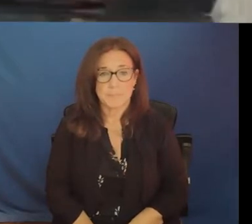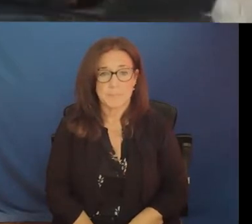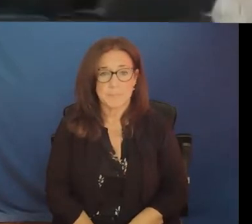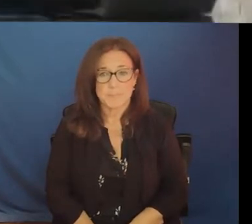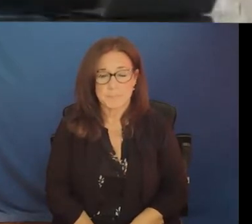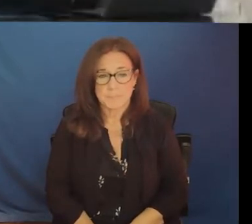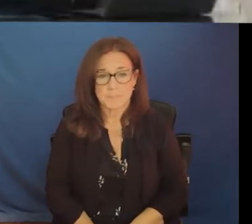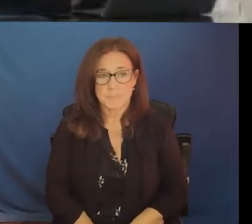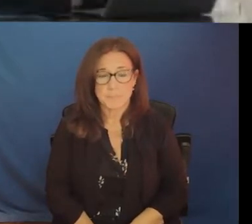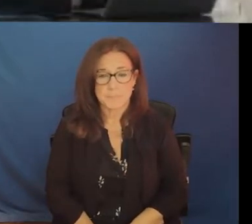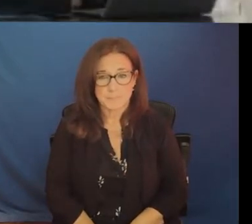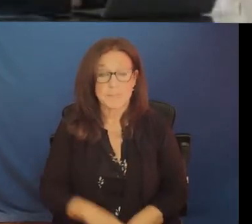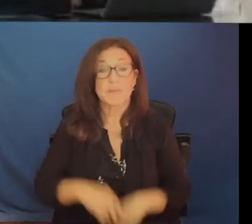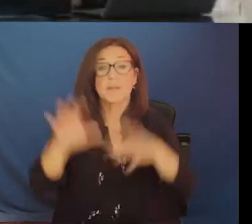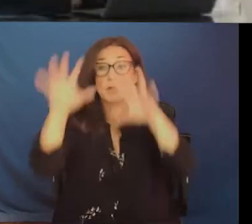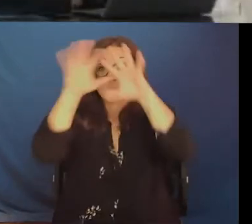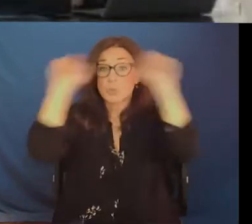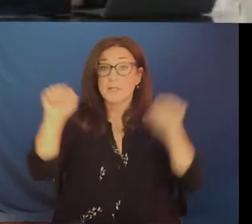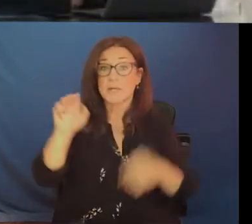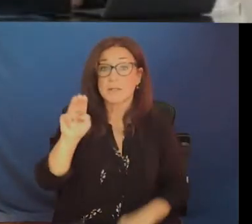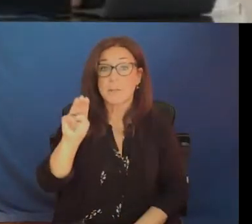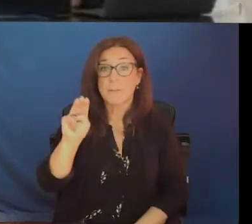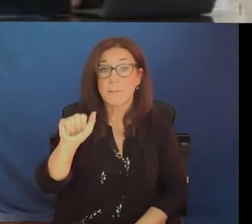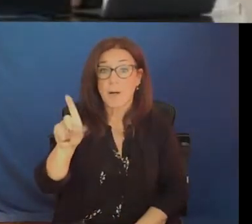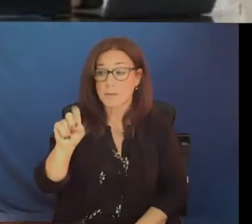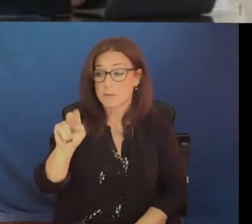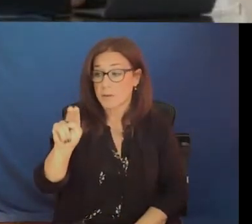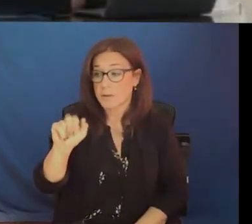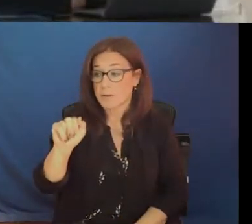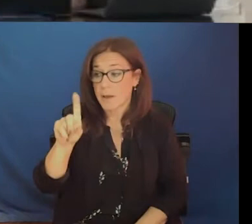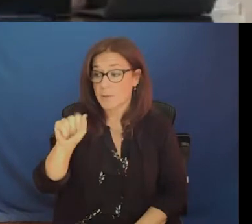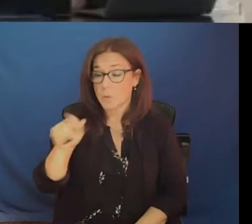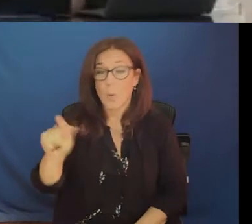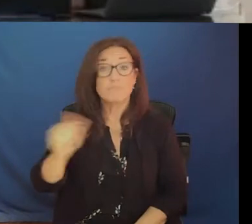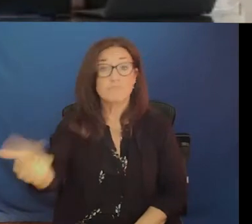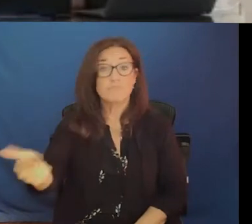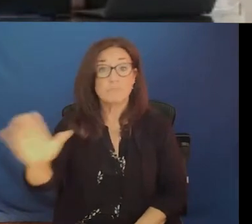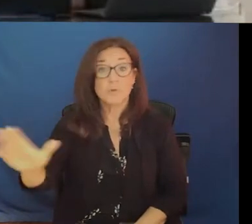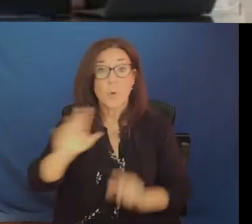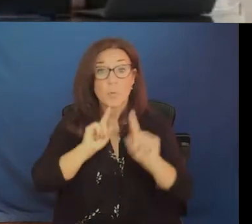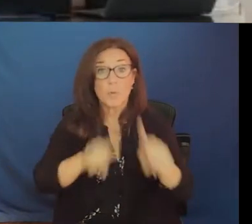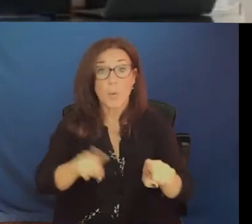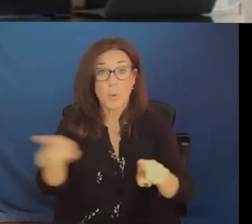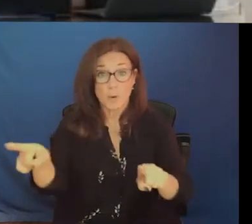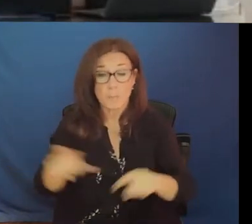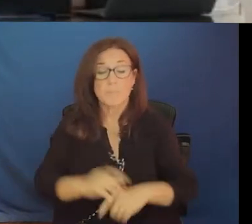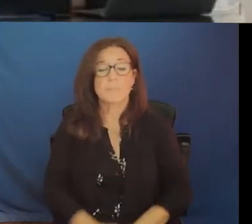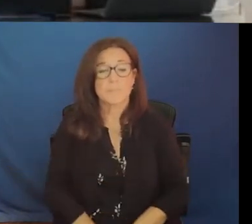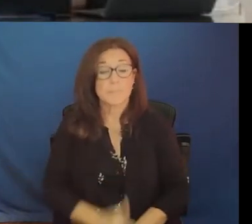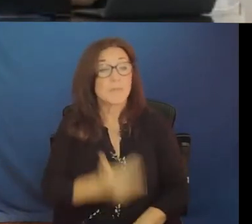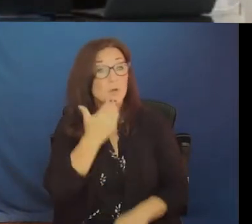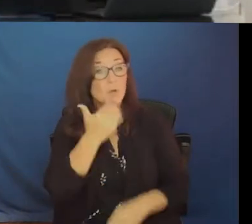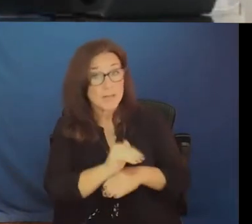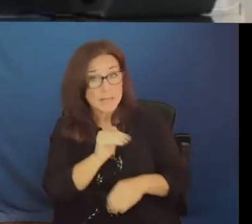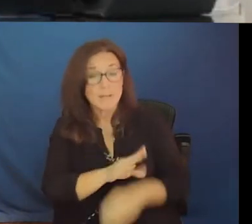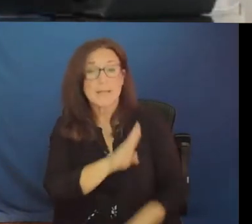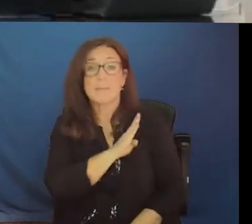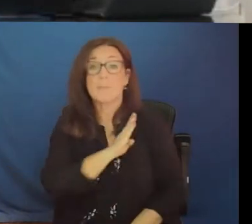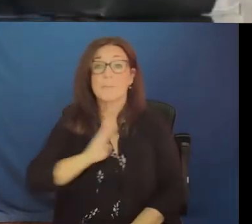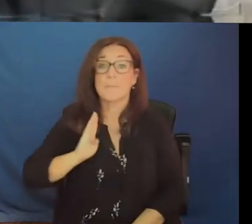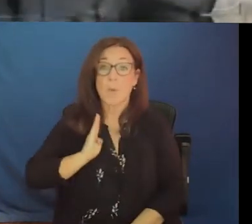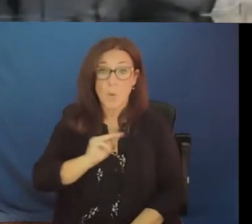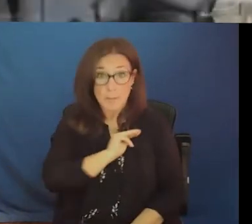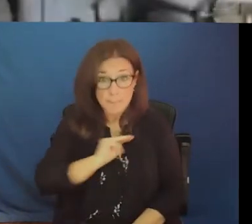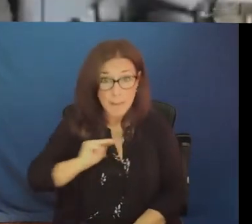Superintendent Maldonado, please continue with your report. Thank you. Good evening, board members, executive cabinet,